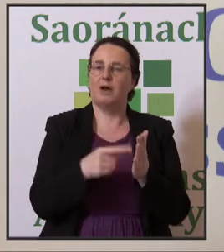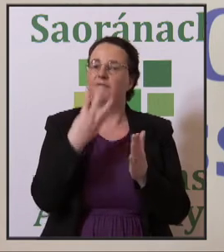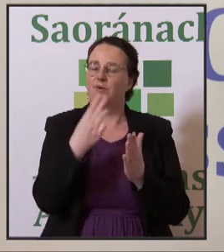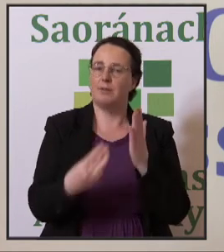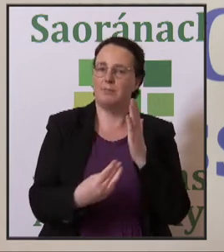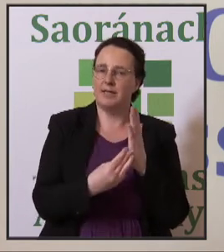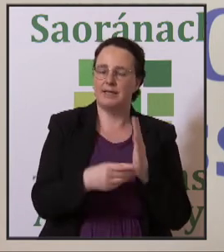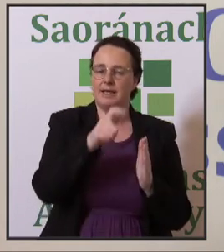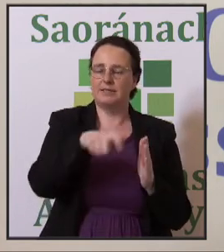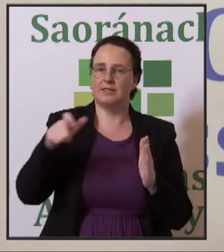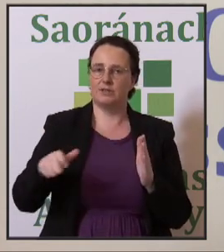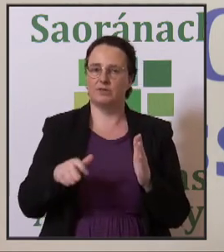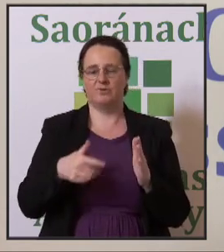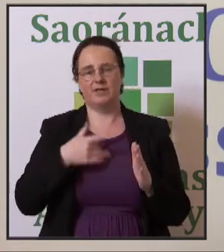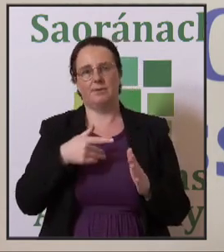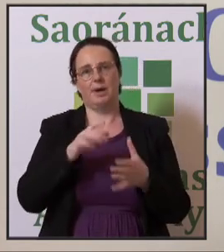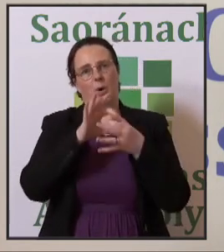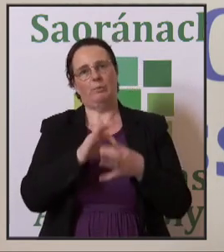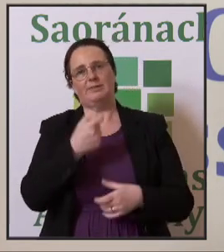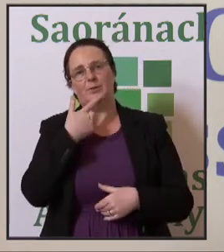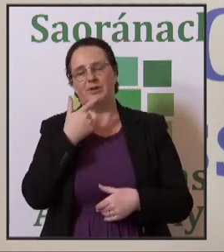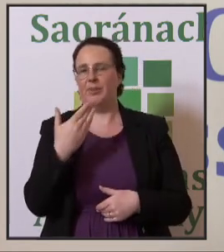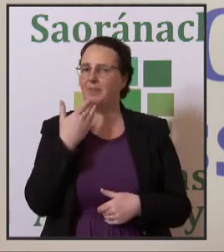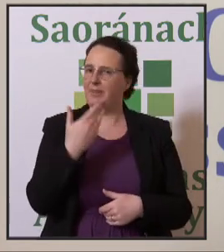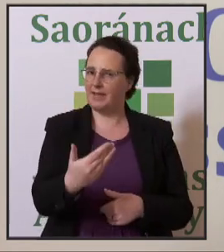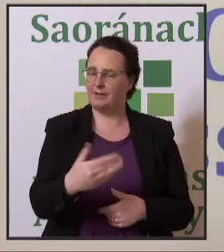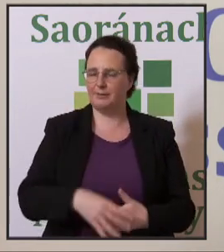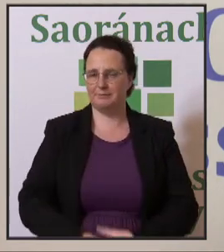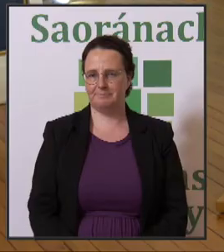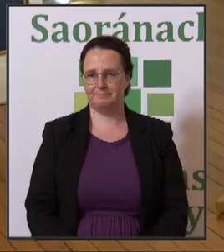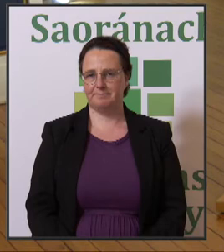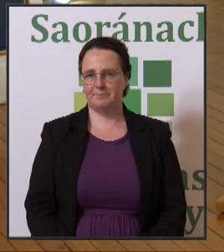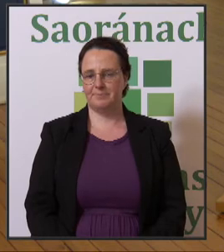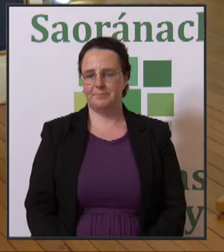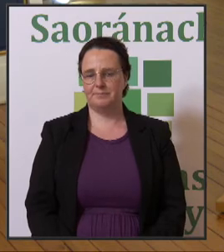citizens who call Dublin their home. Gura míle maith.